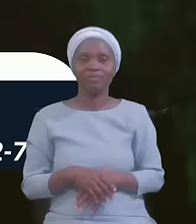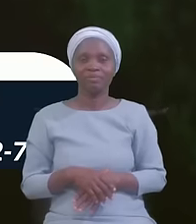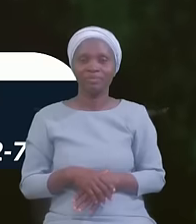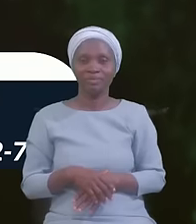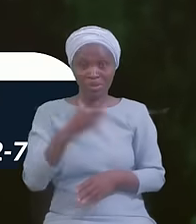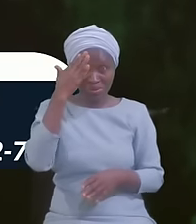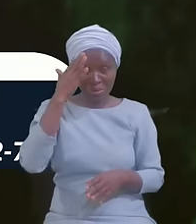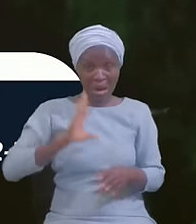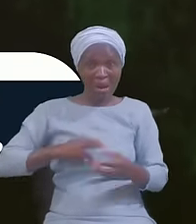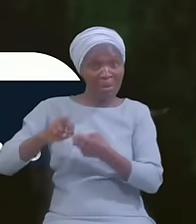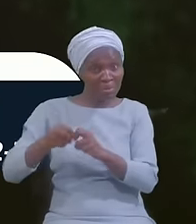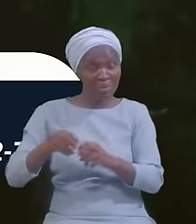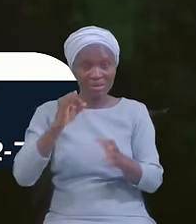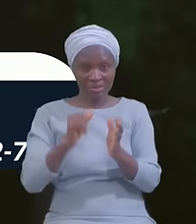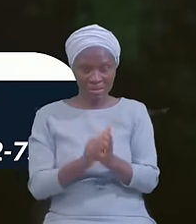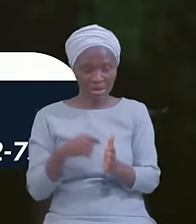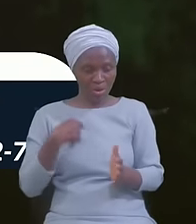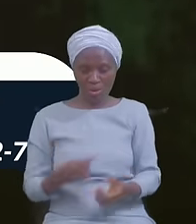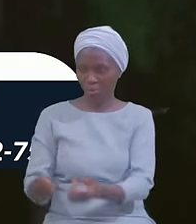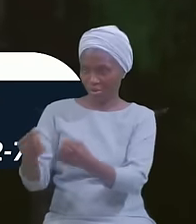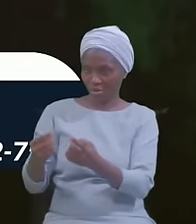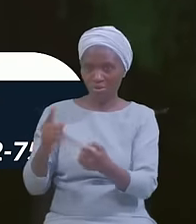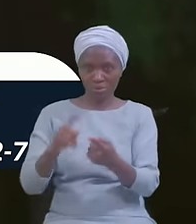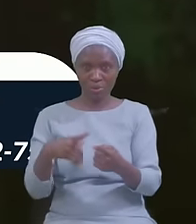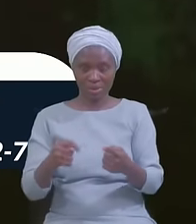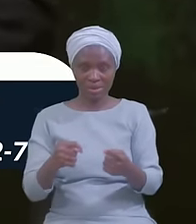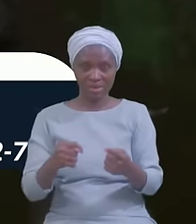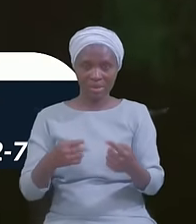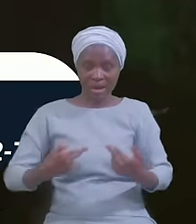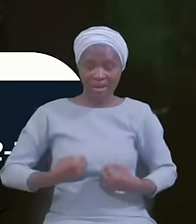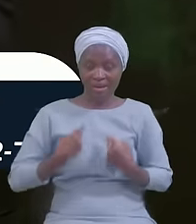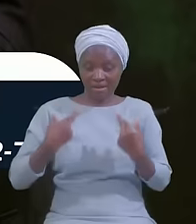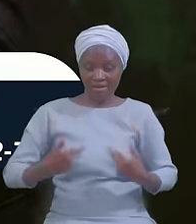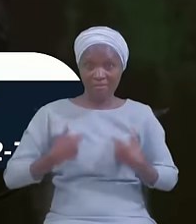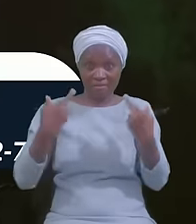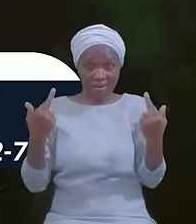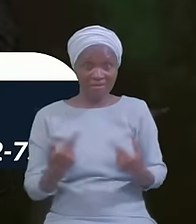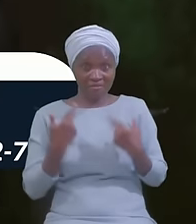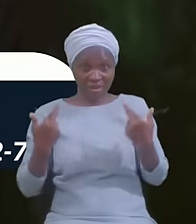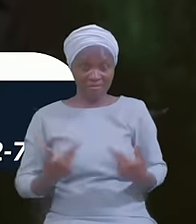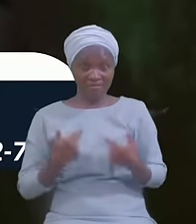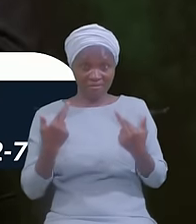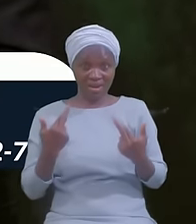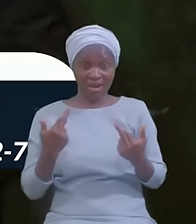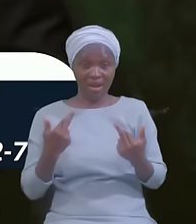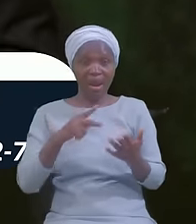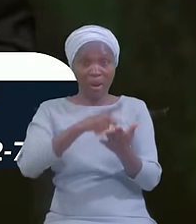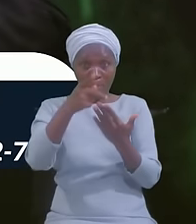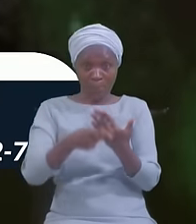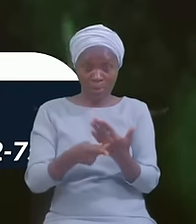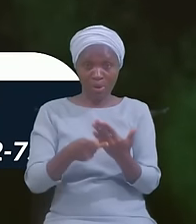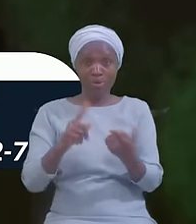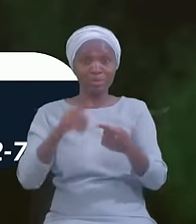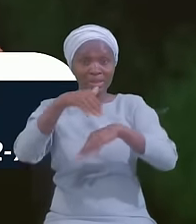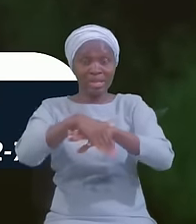We come to the revival. We come to the night of supernatural wonder. And